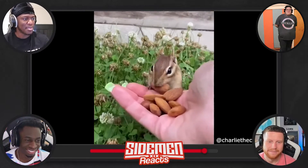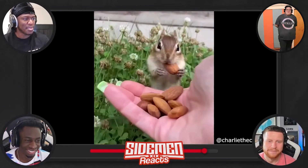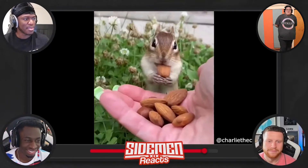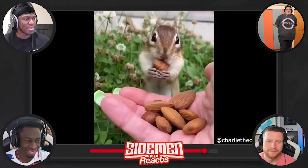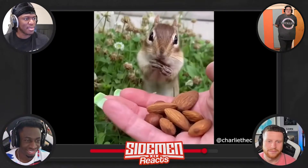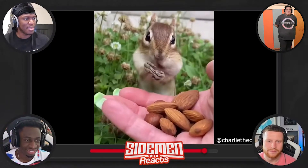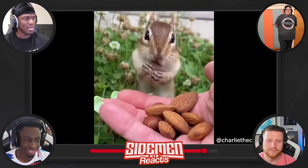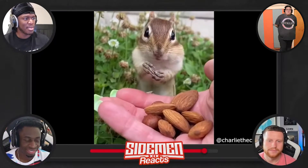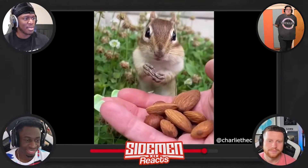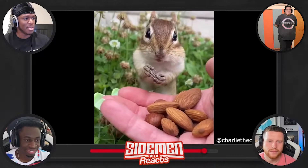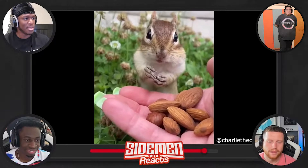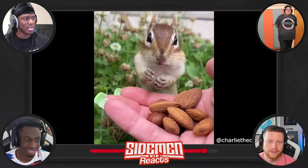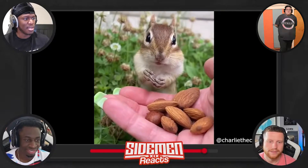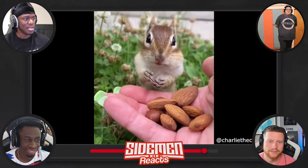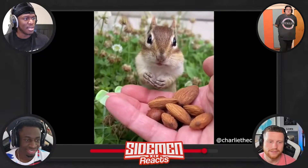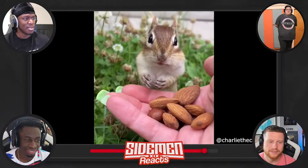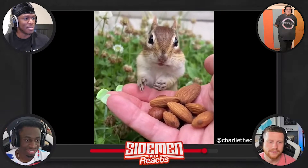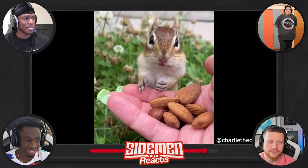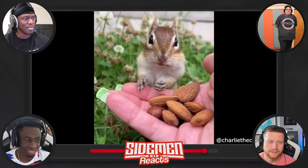Wait.